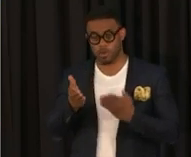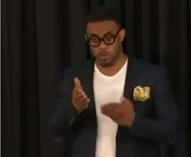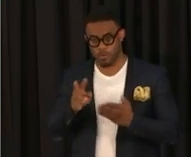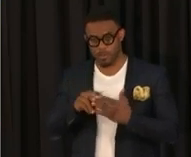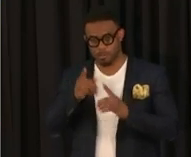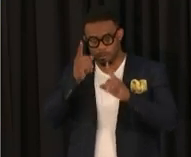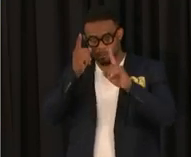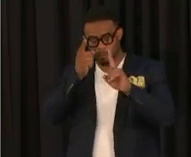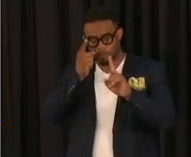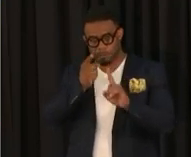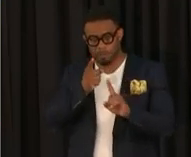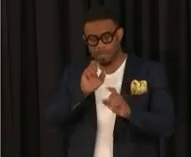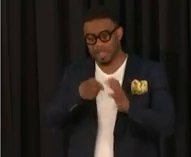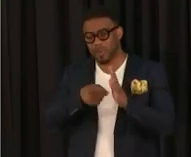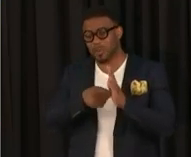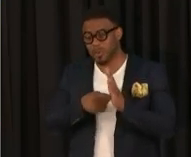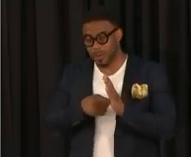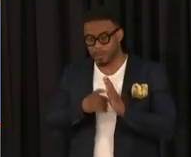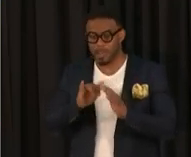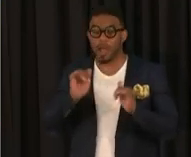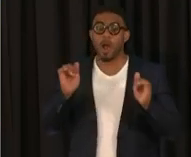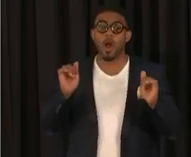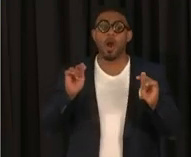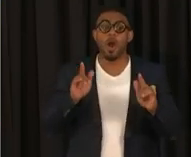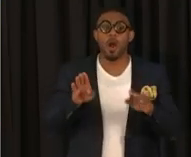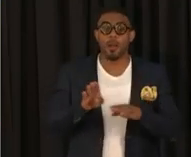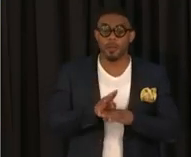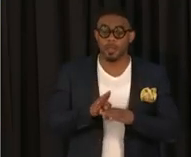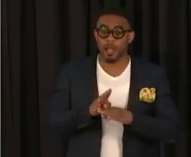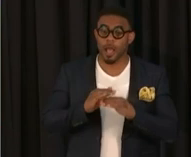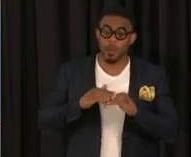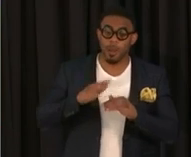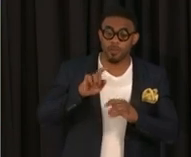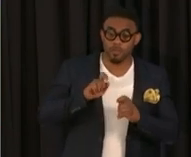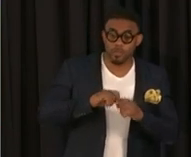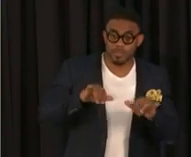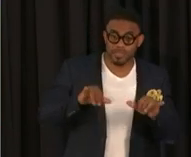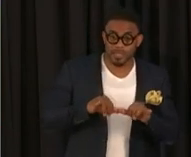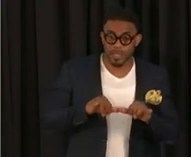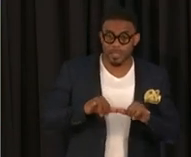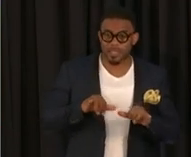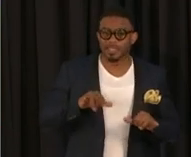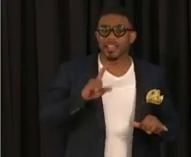the energy benchmarking service is a requirement that all businesses above a